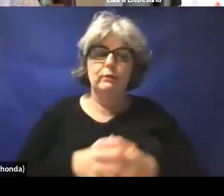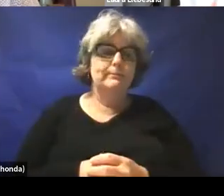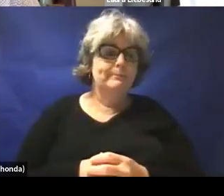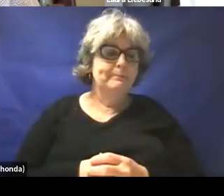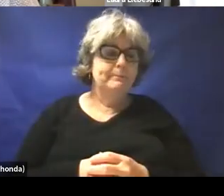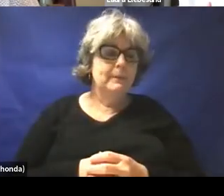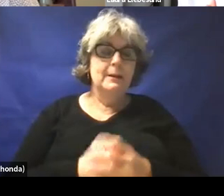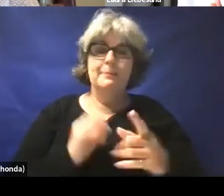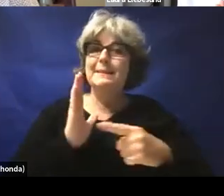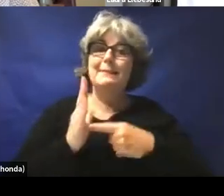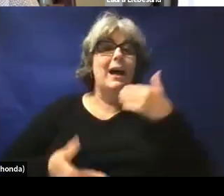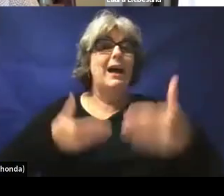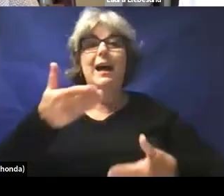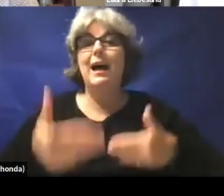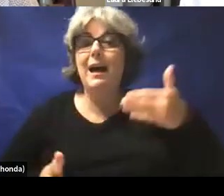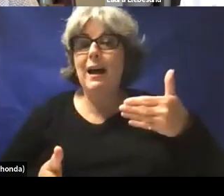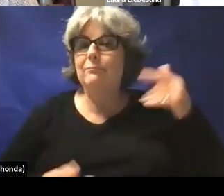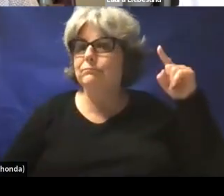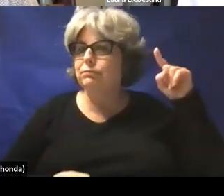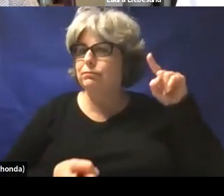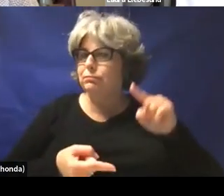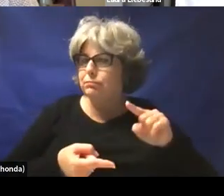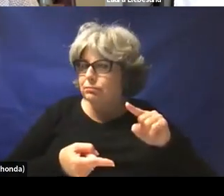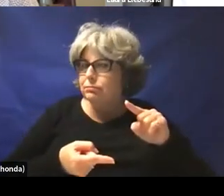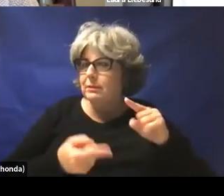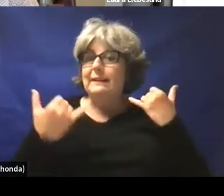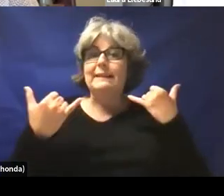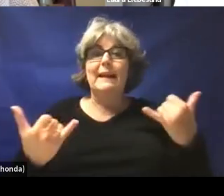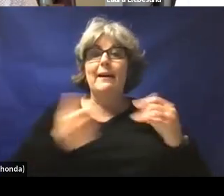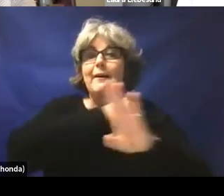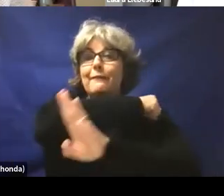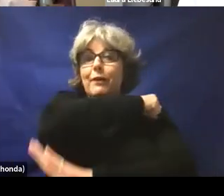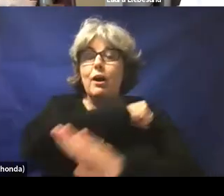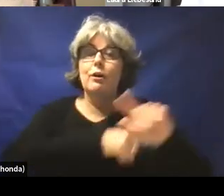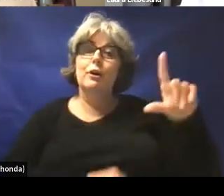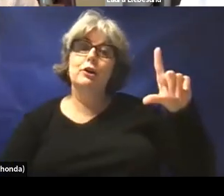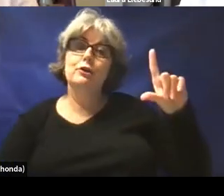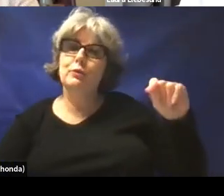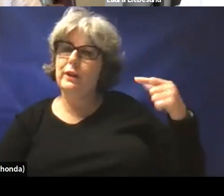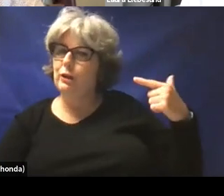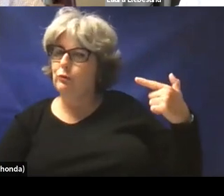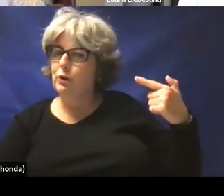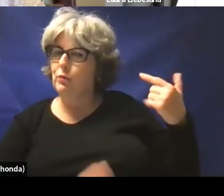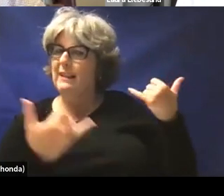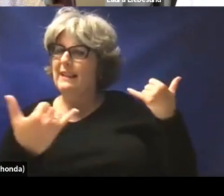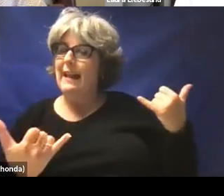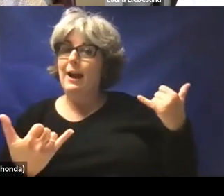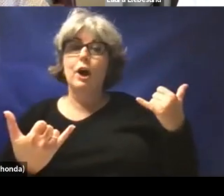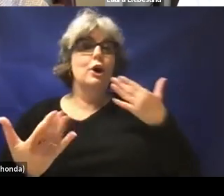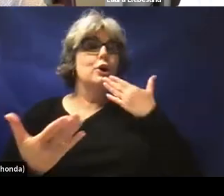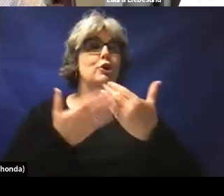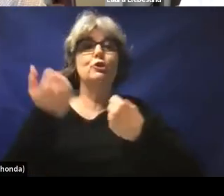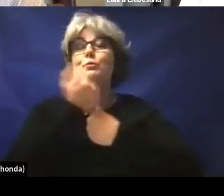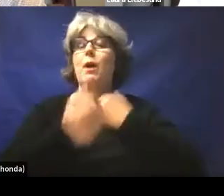of tapers off a bit, especially now that we're entering into the fall of 2021. They have noted that like, it's not as strong as it